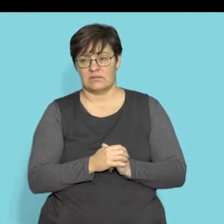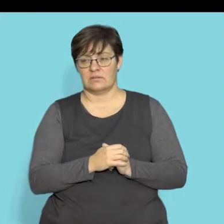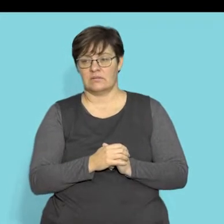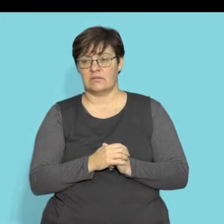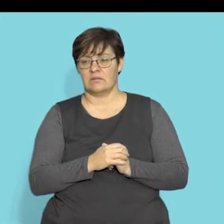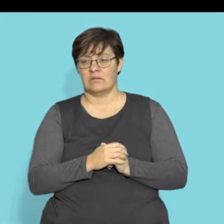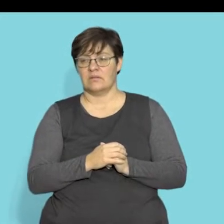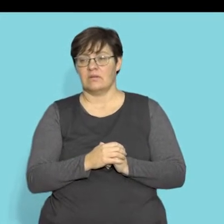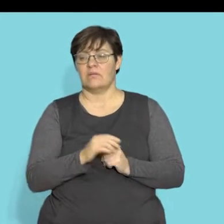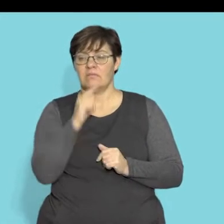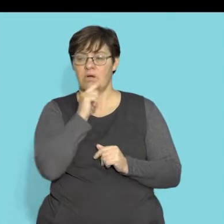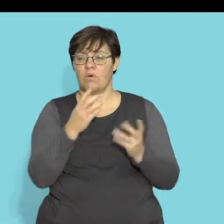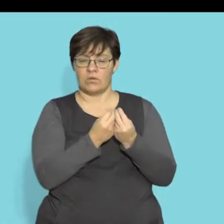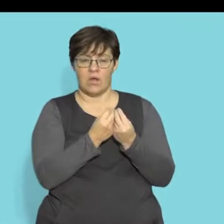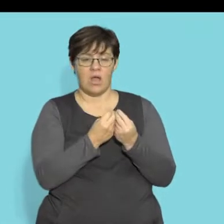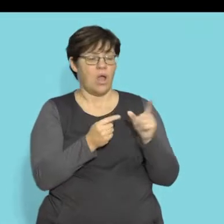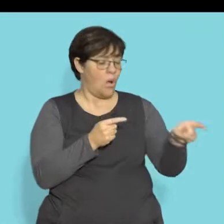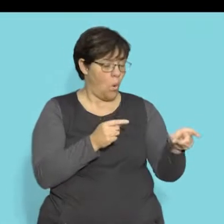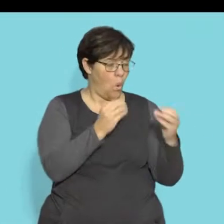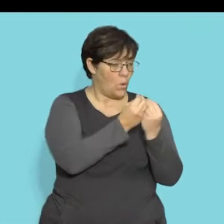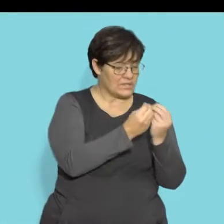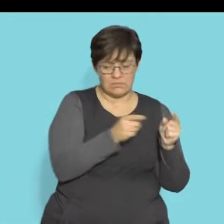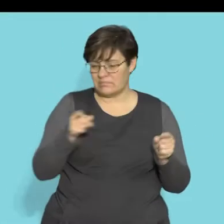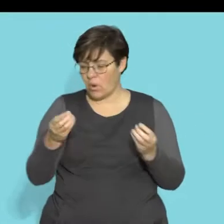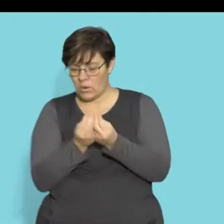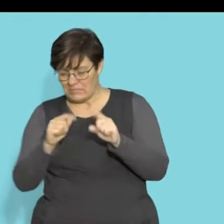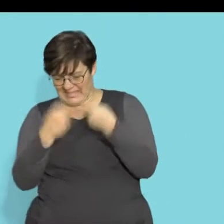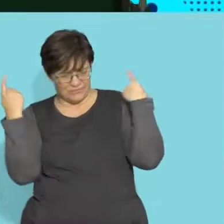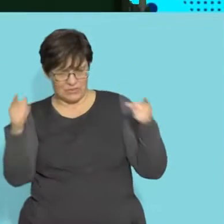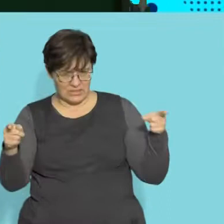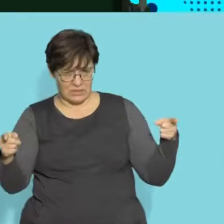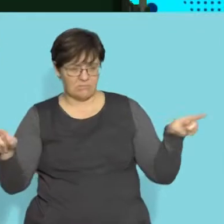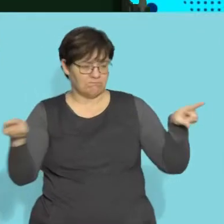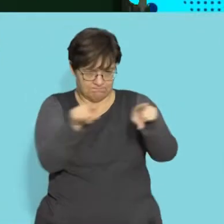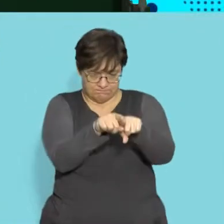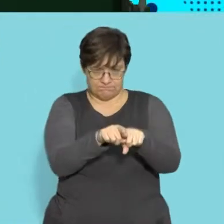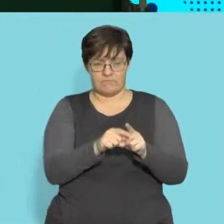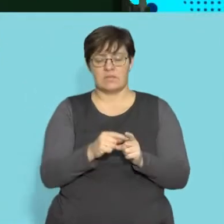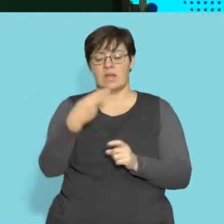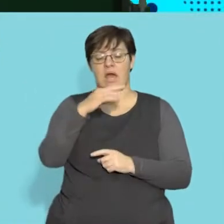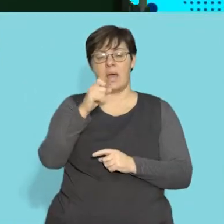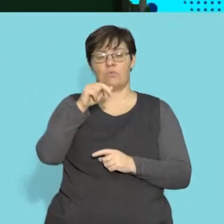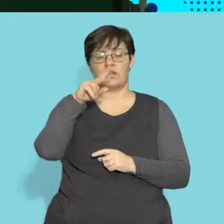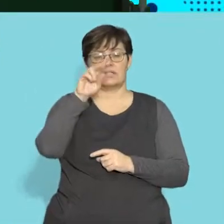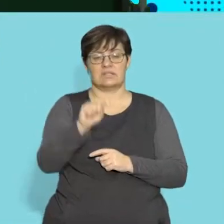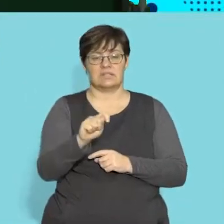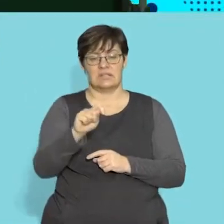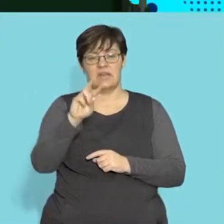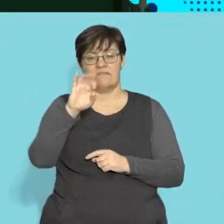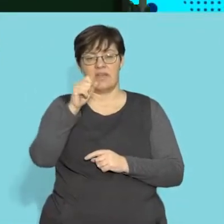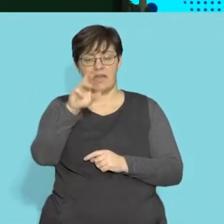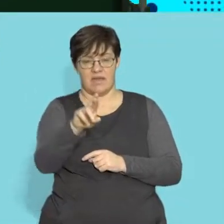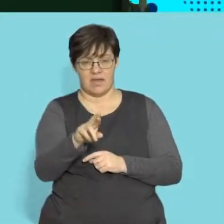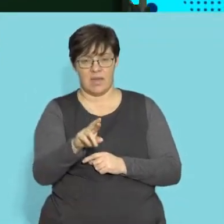organisms not so closely related, again, this encourages what we refer to as hybrid vigor, and that is referred to